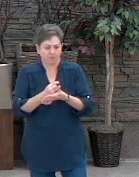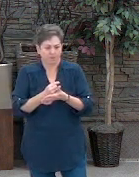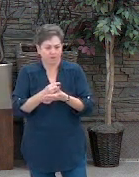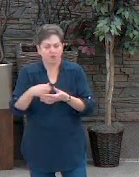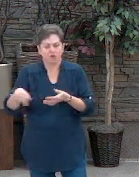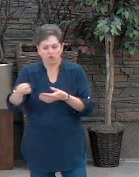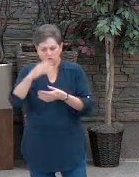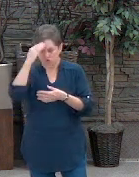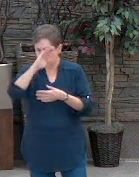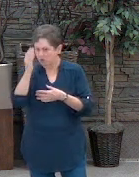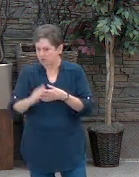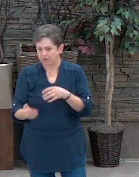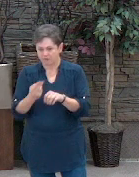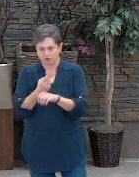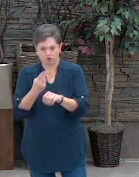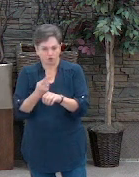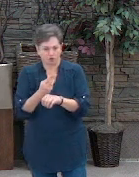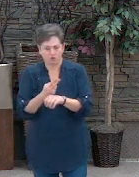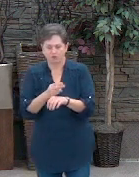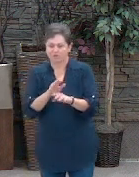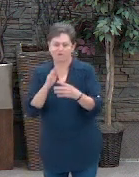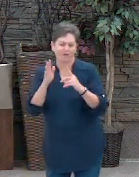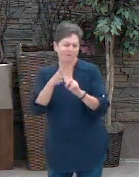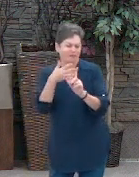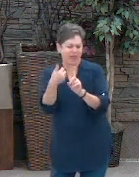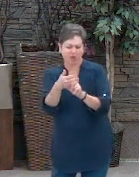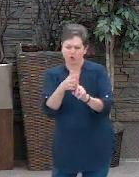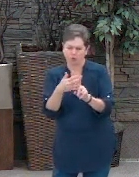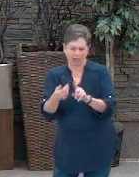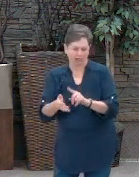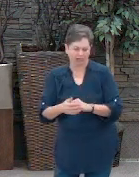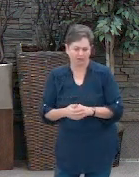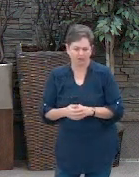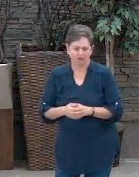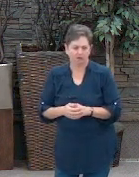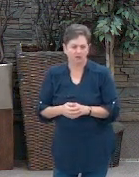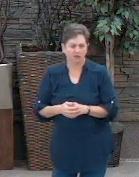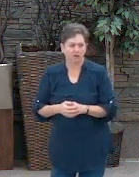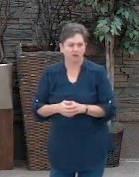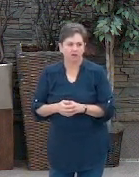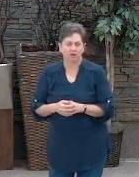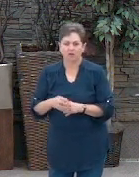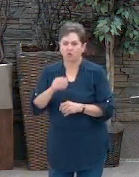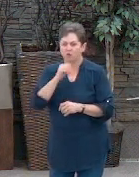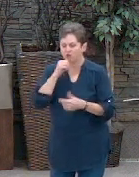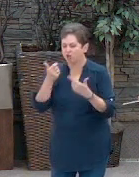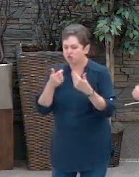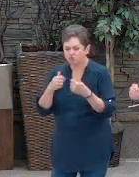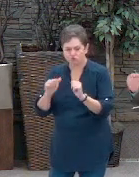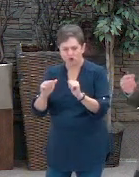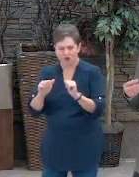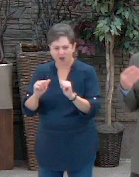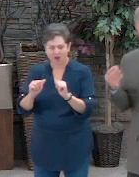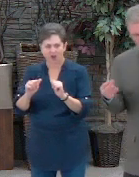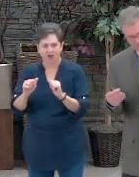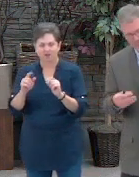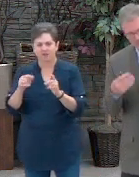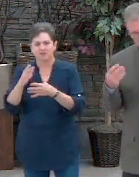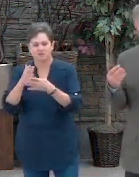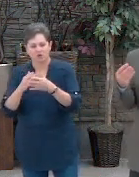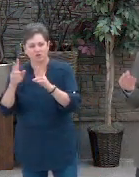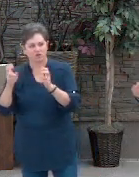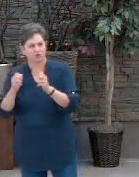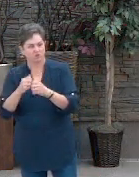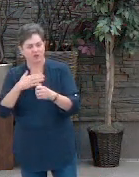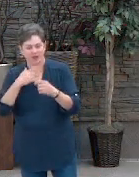You know we never used flattery. Oh, whoops. We are not trying, and this is part of the issue